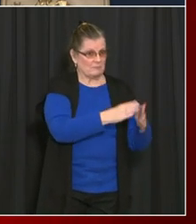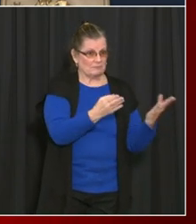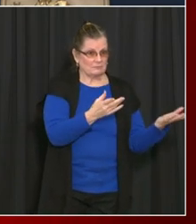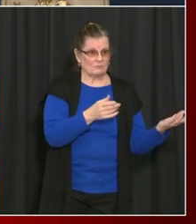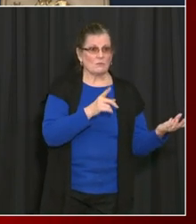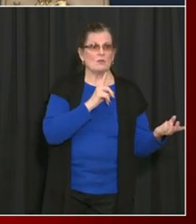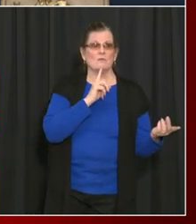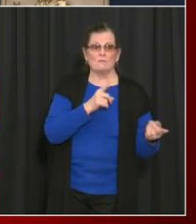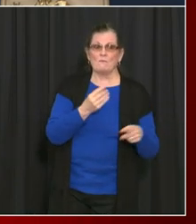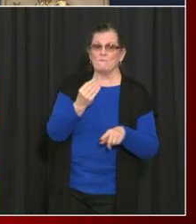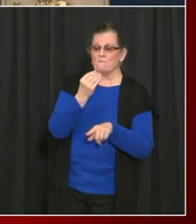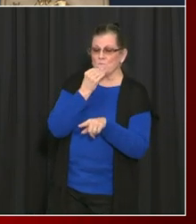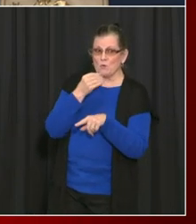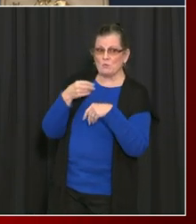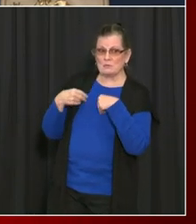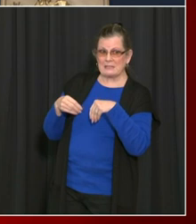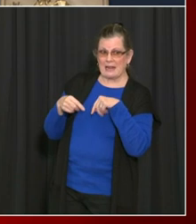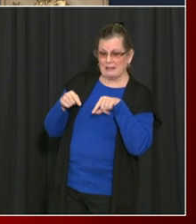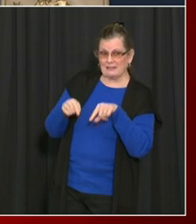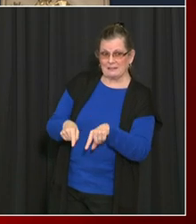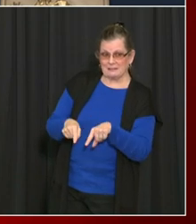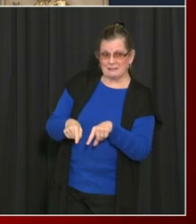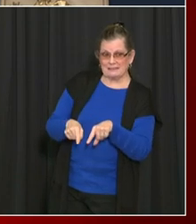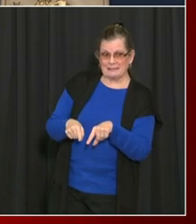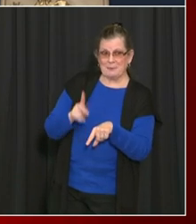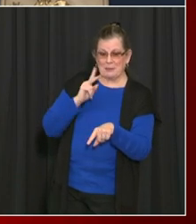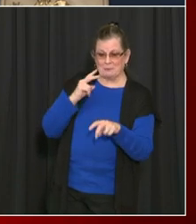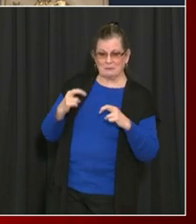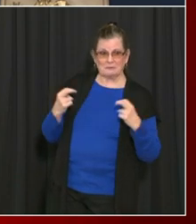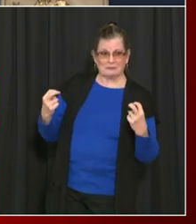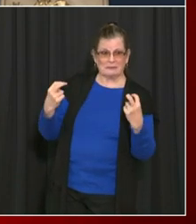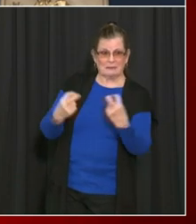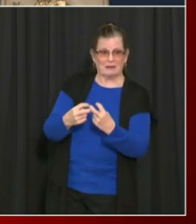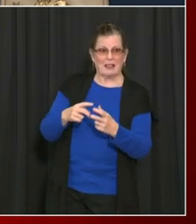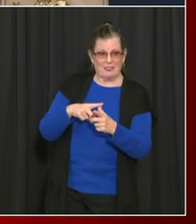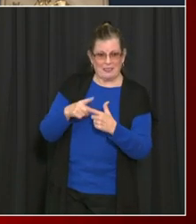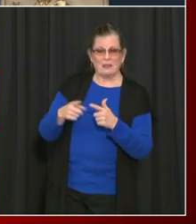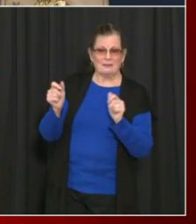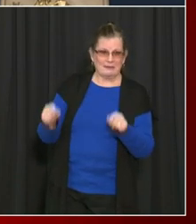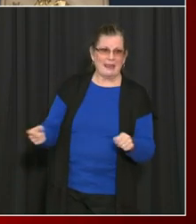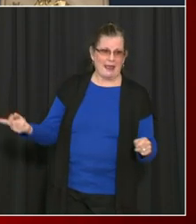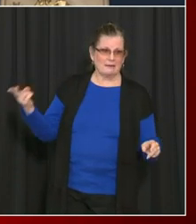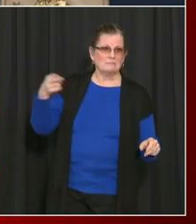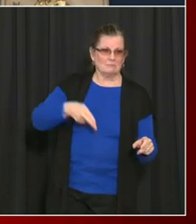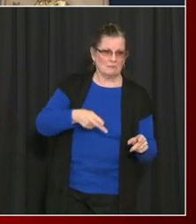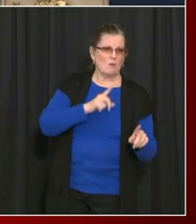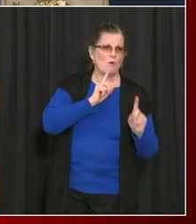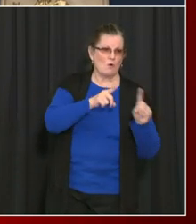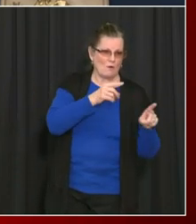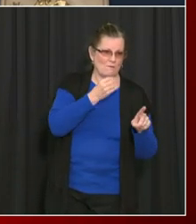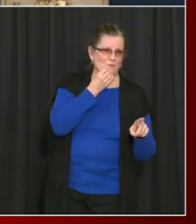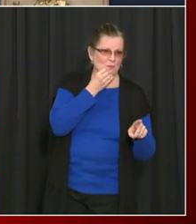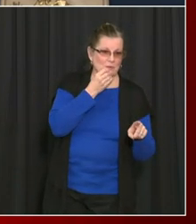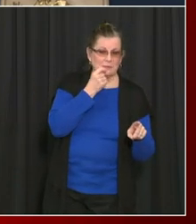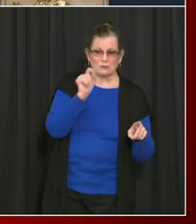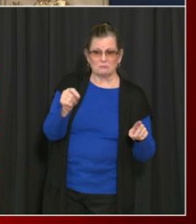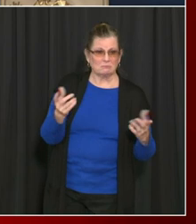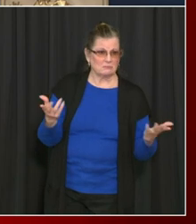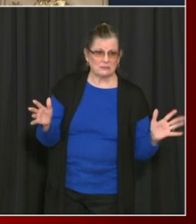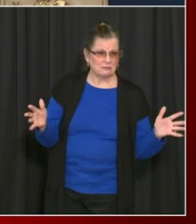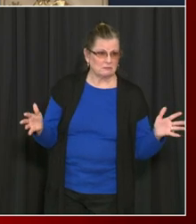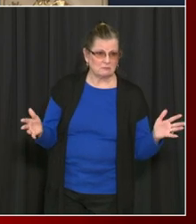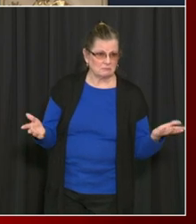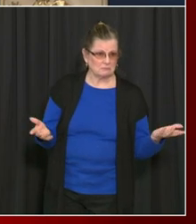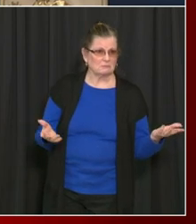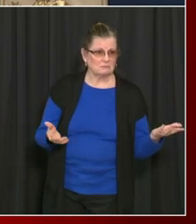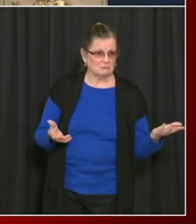a food seller where they can seat people, then they can sell food seated, with their